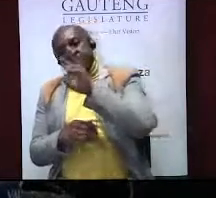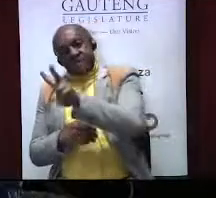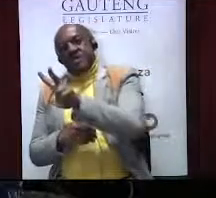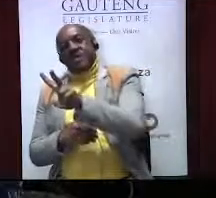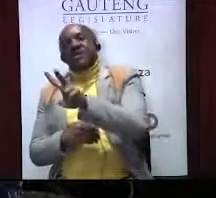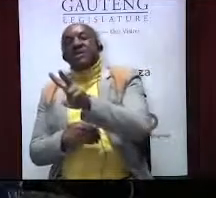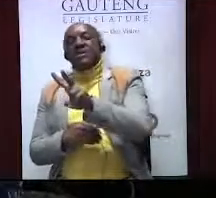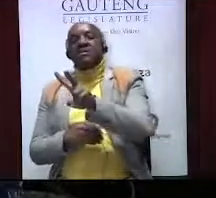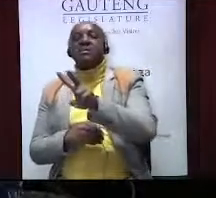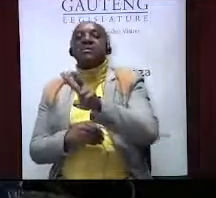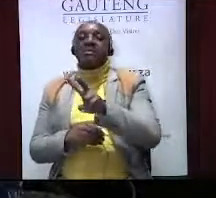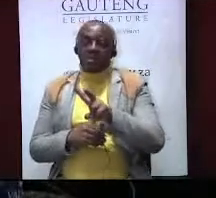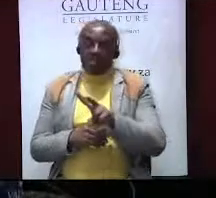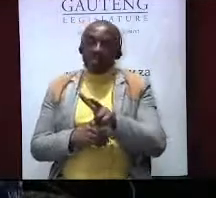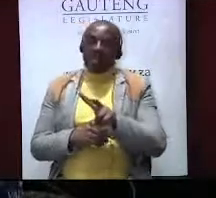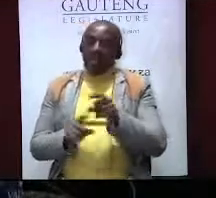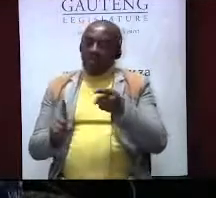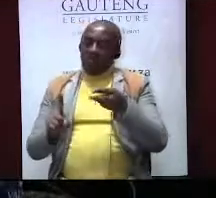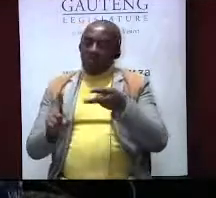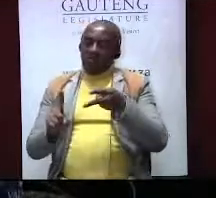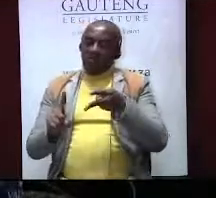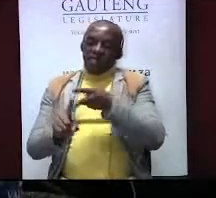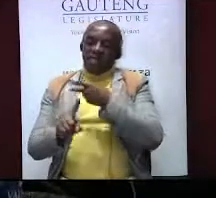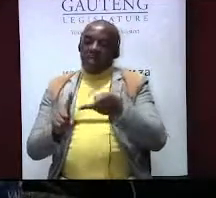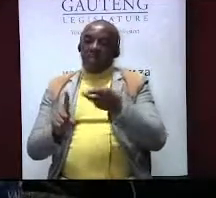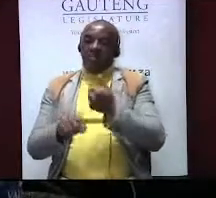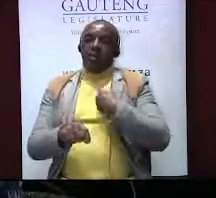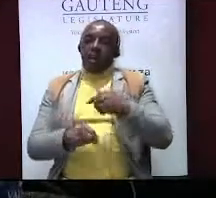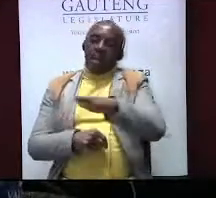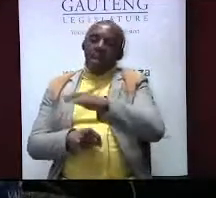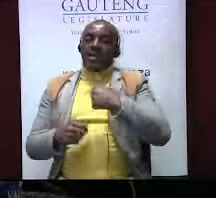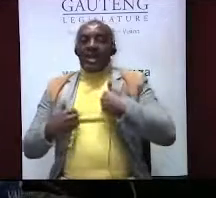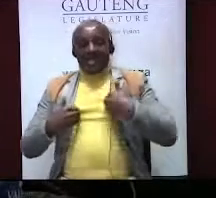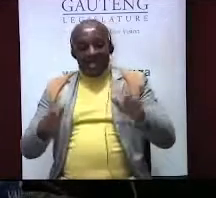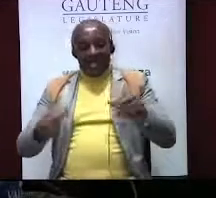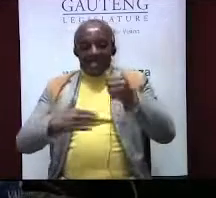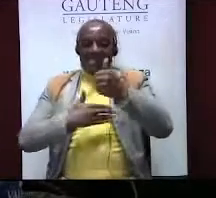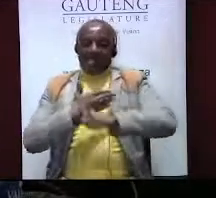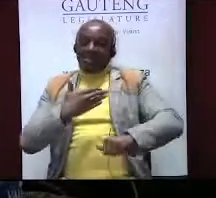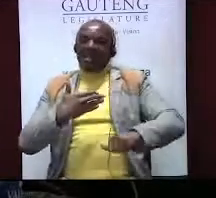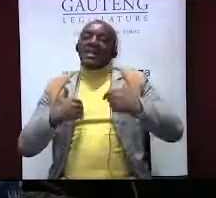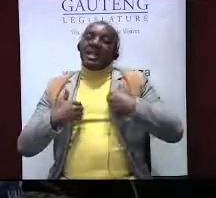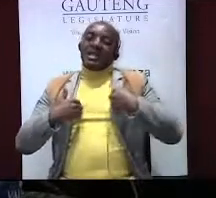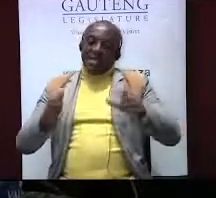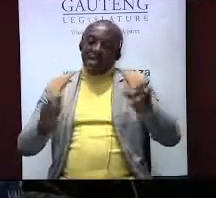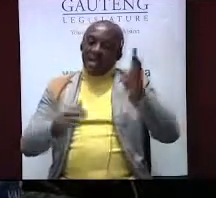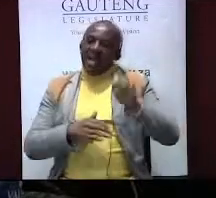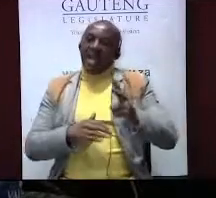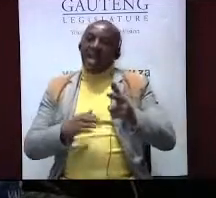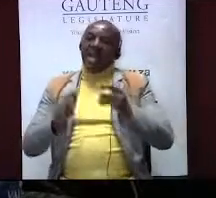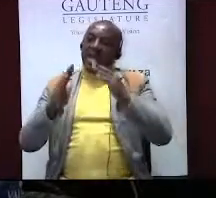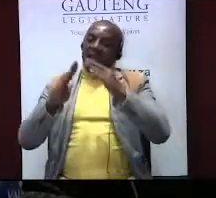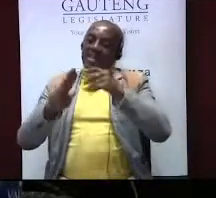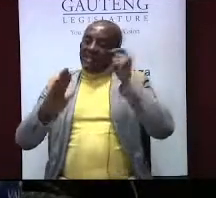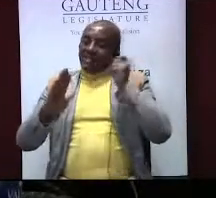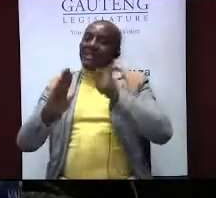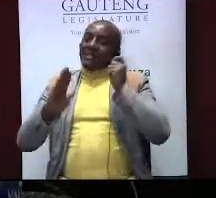victims in my area. I started, it's 6 months now, I started again a shelter